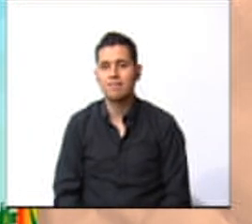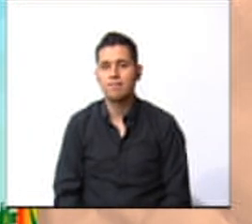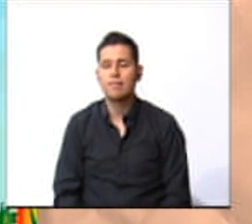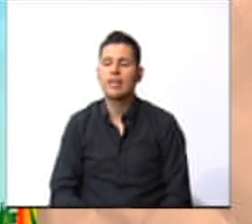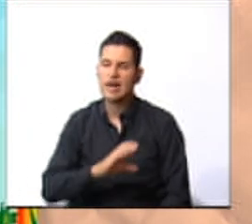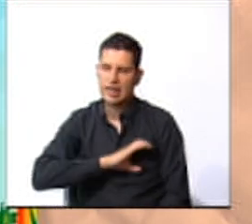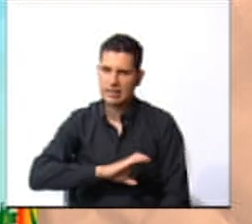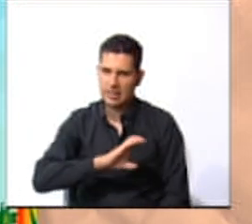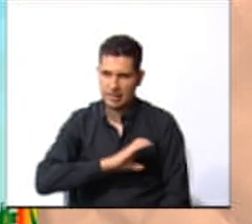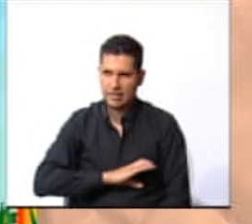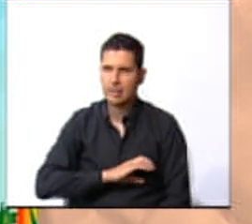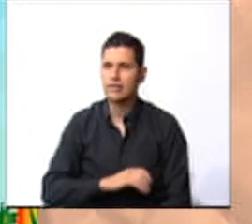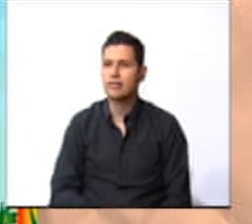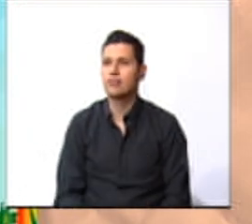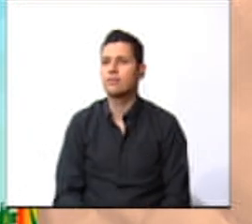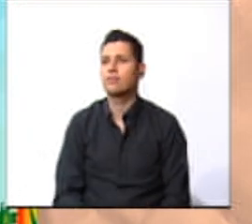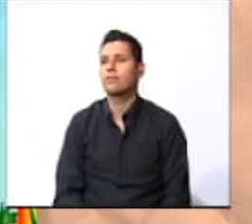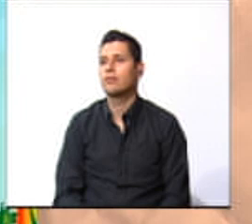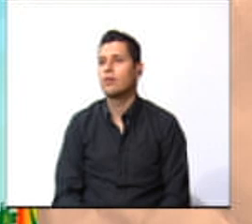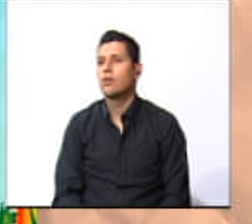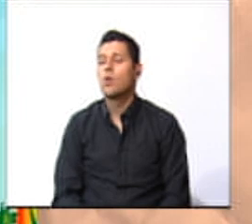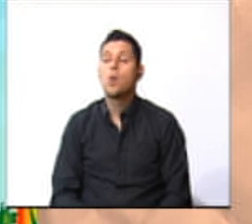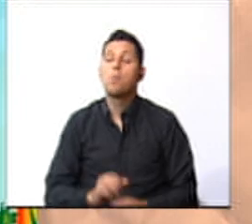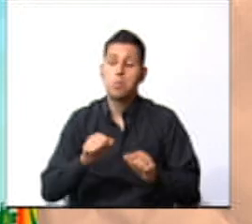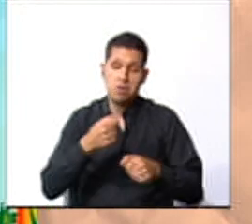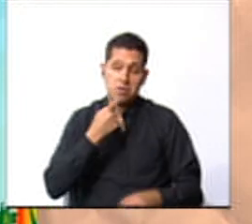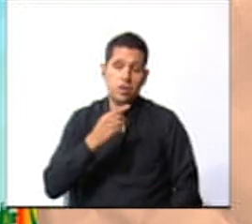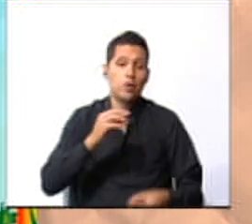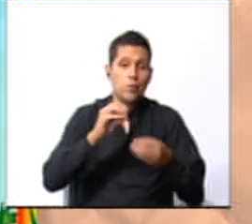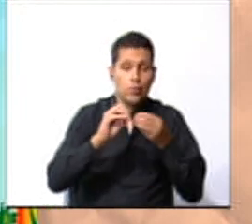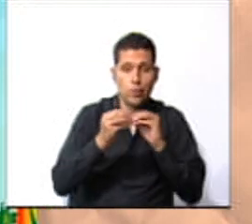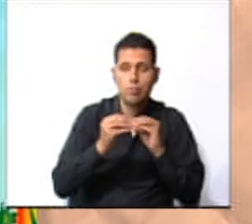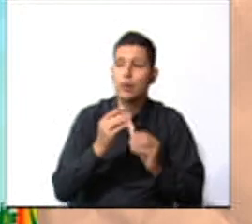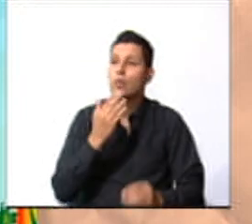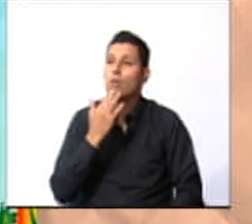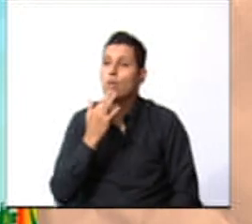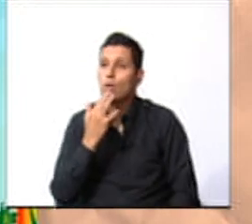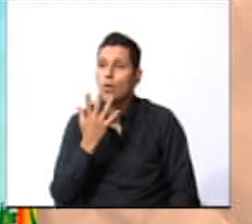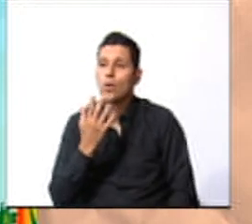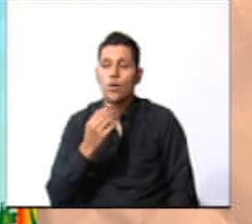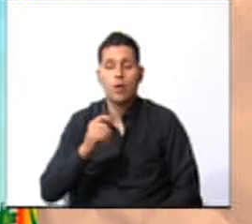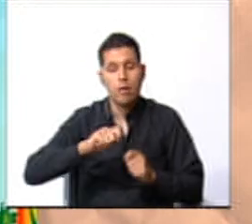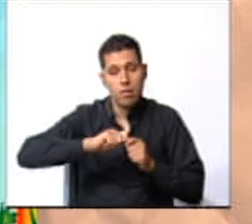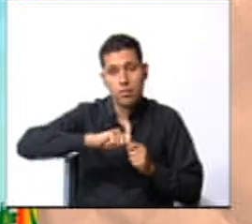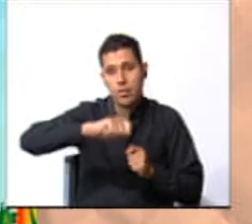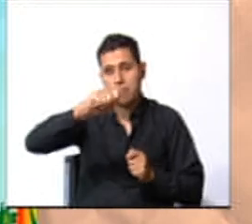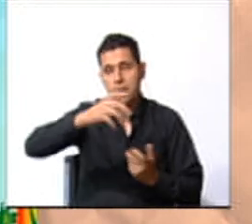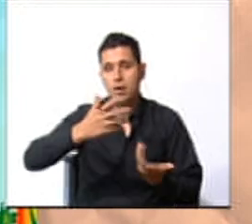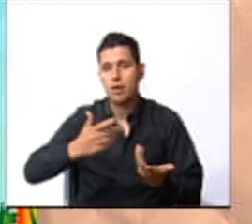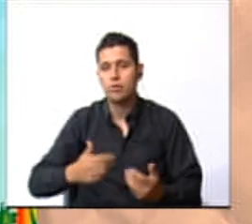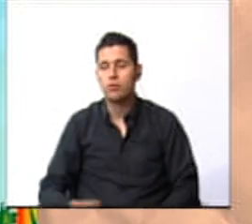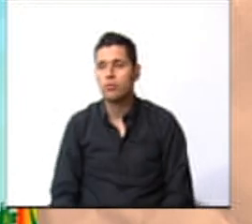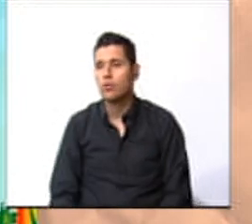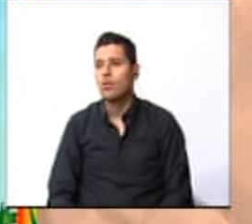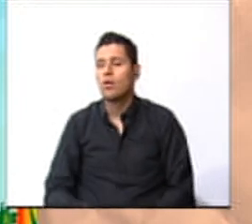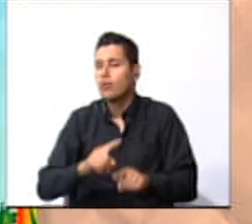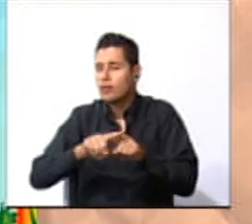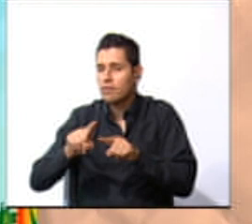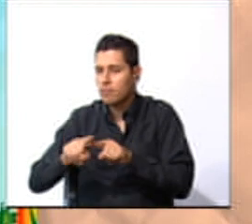Words for numbers, colors, size, and shape are also